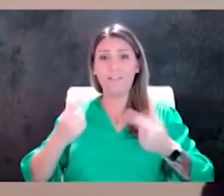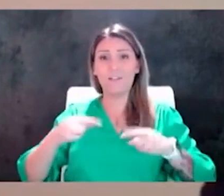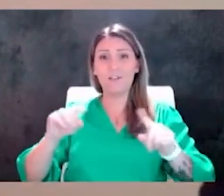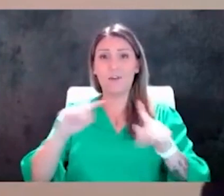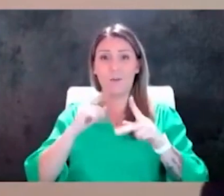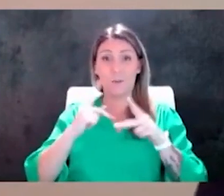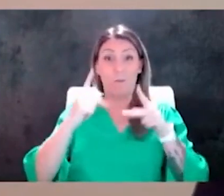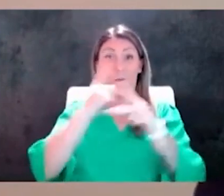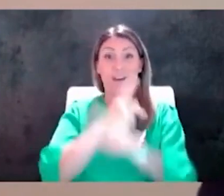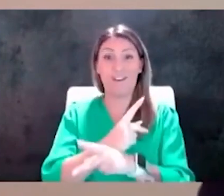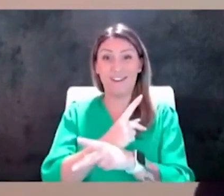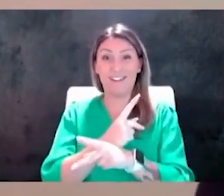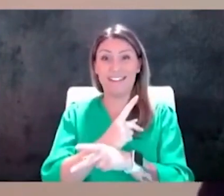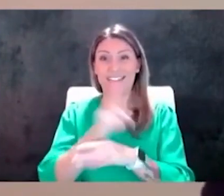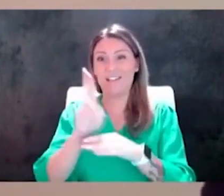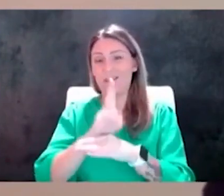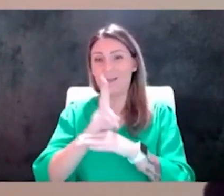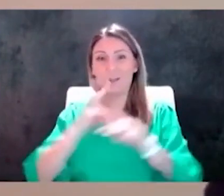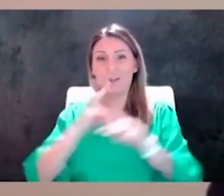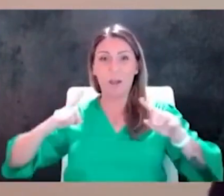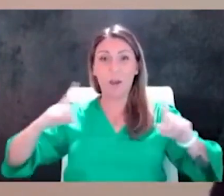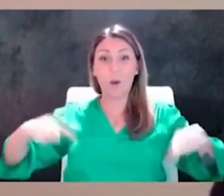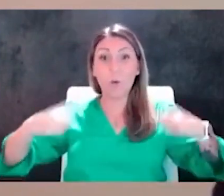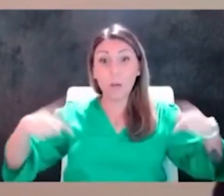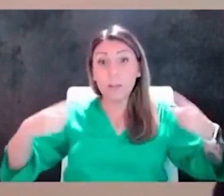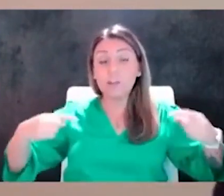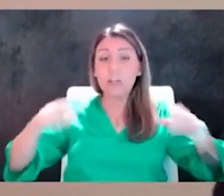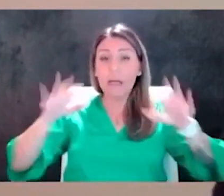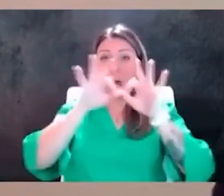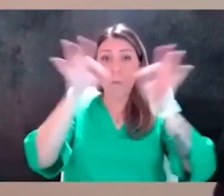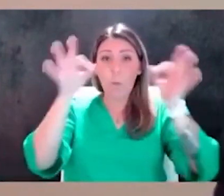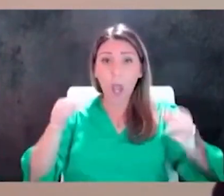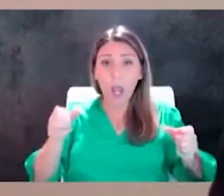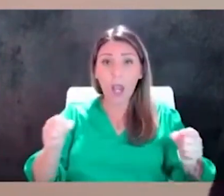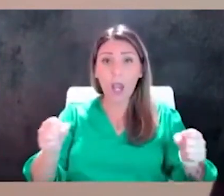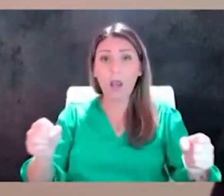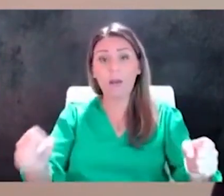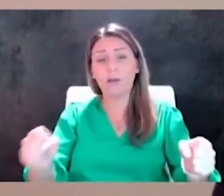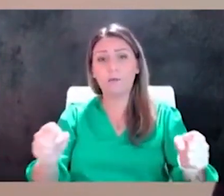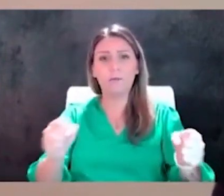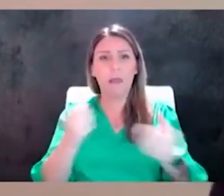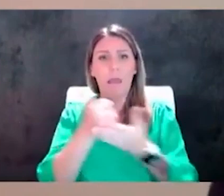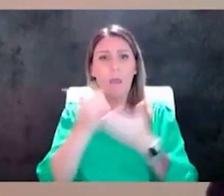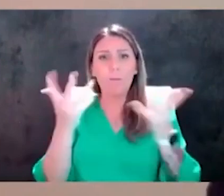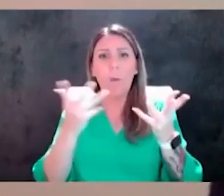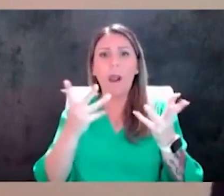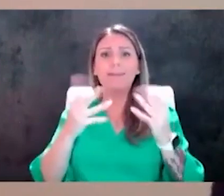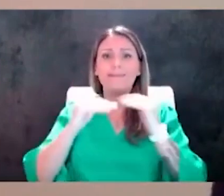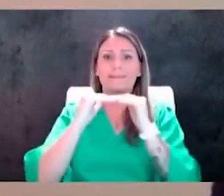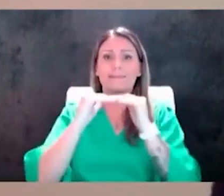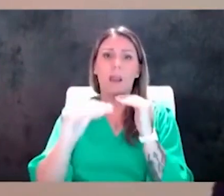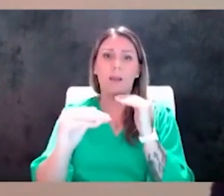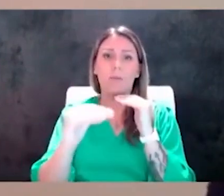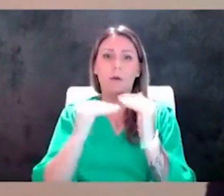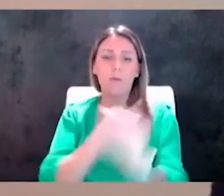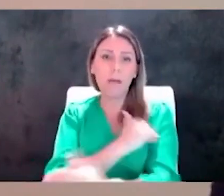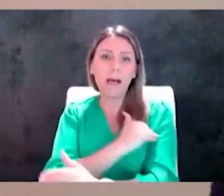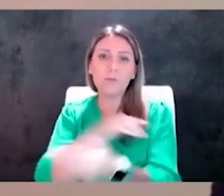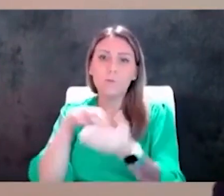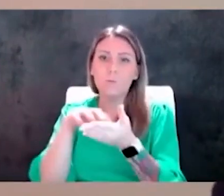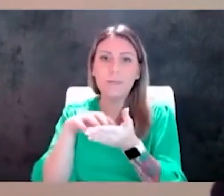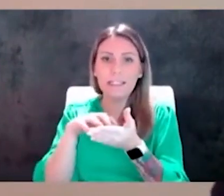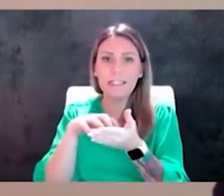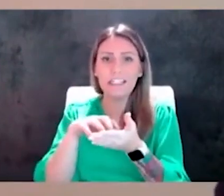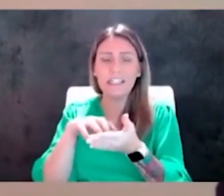things when I was using a wheelchair and a walker to kind of help keep me stable, because my muscles were so weak and